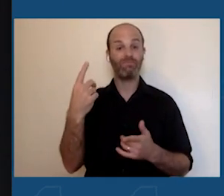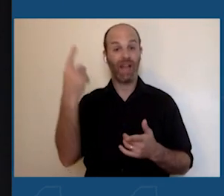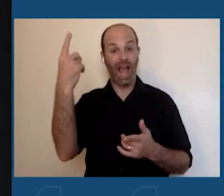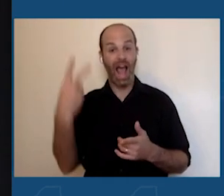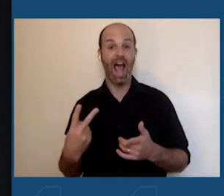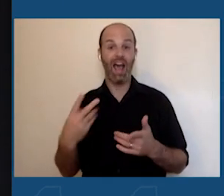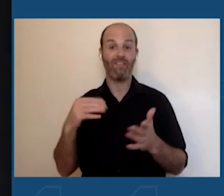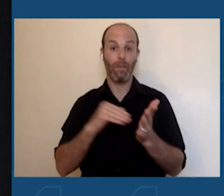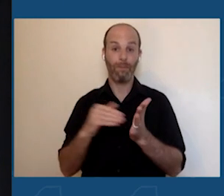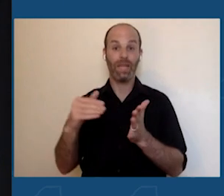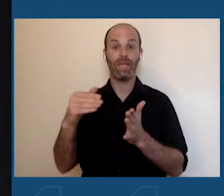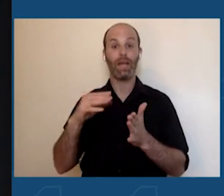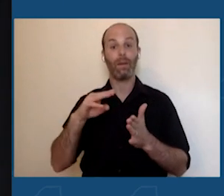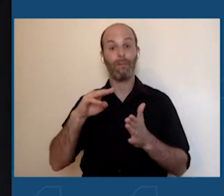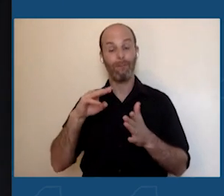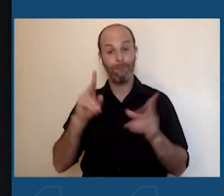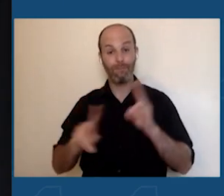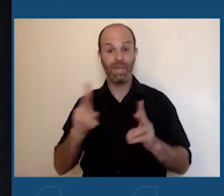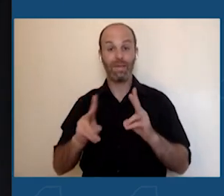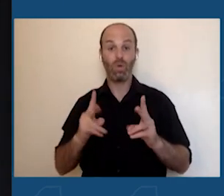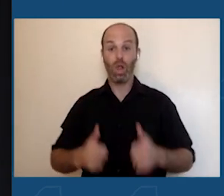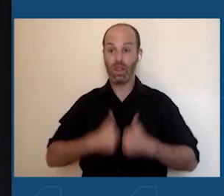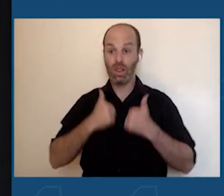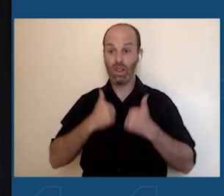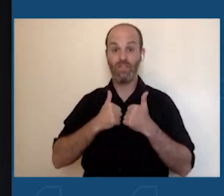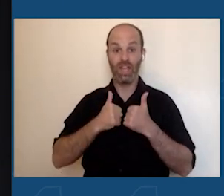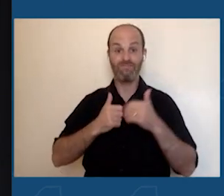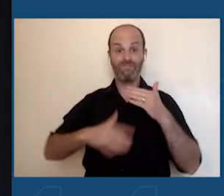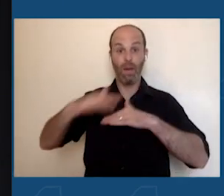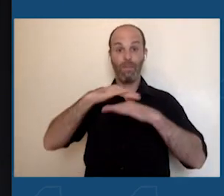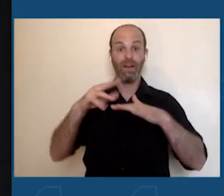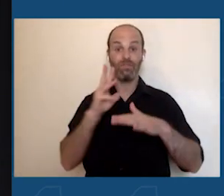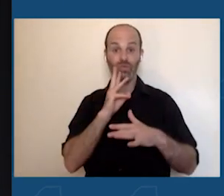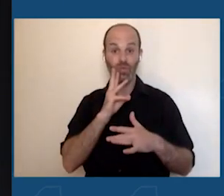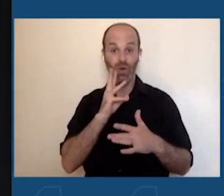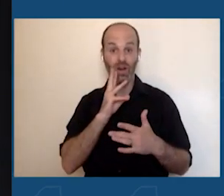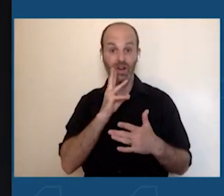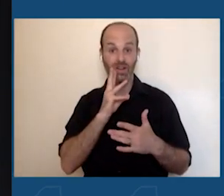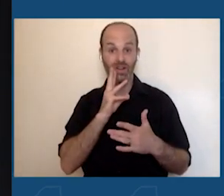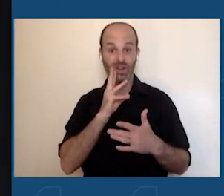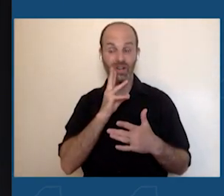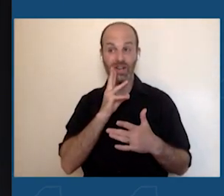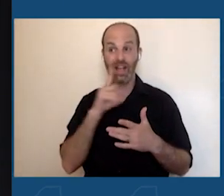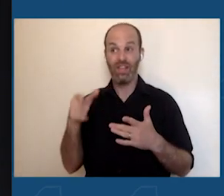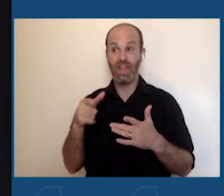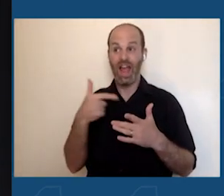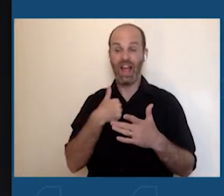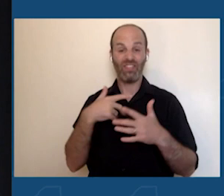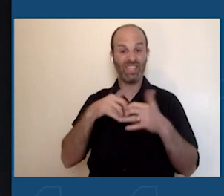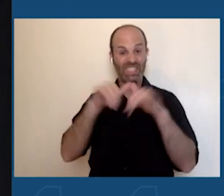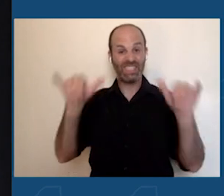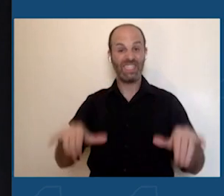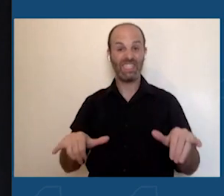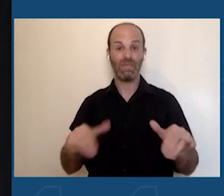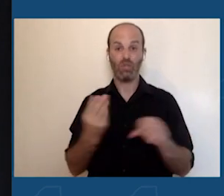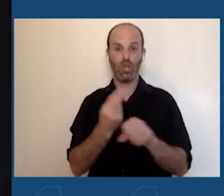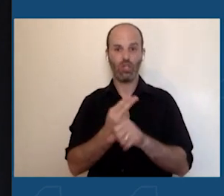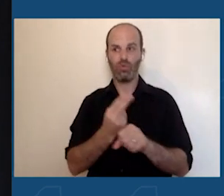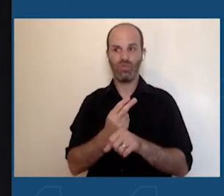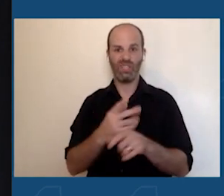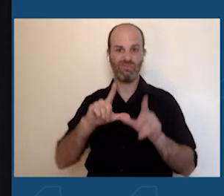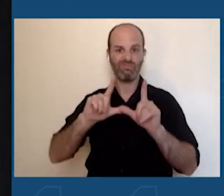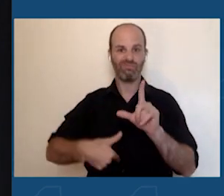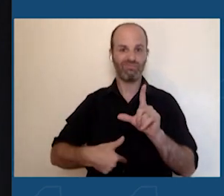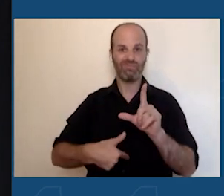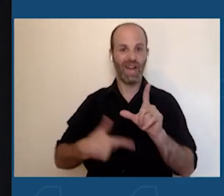sole source aquifer that mostly are utilizing outdated wastewater technology, old